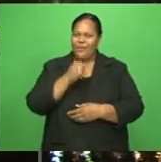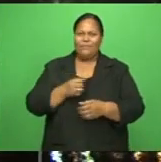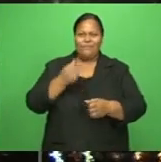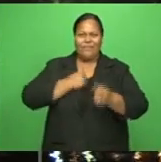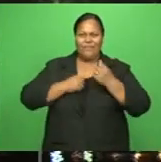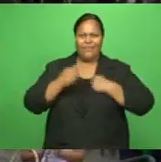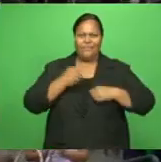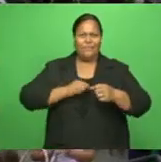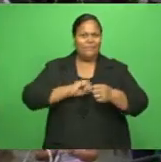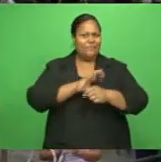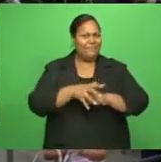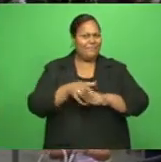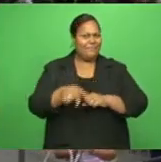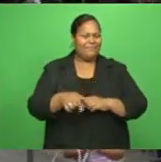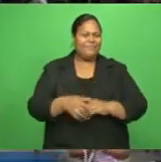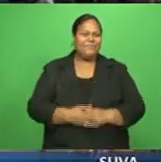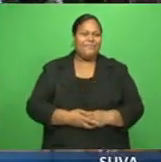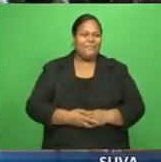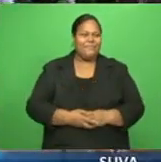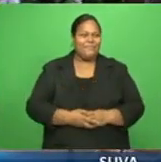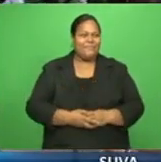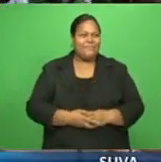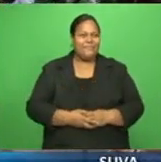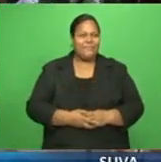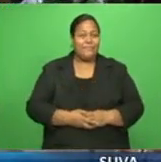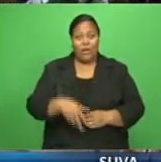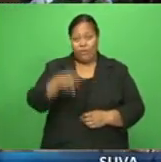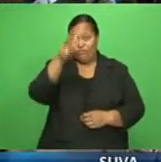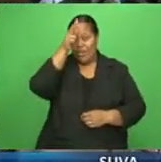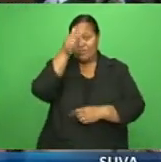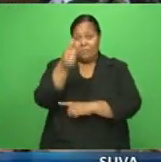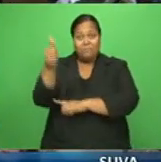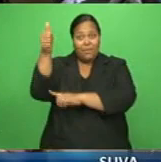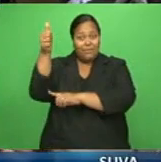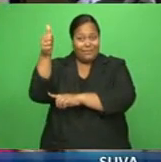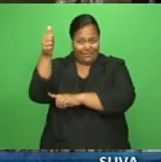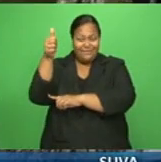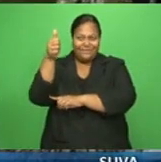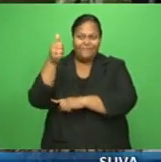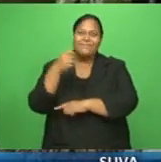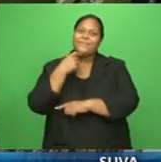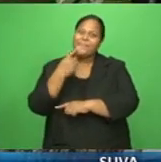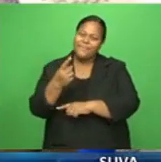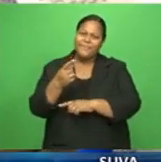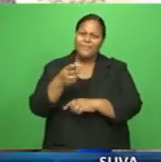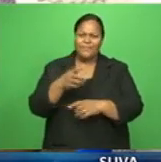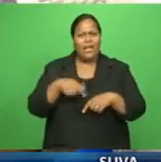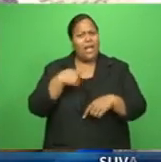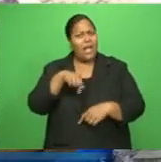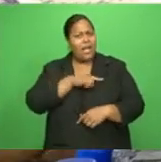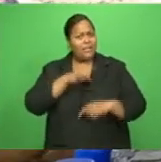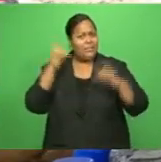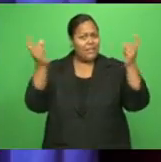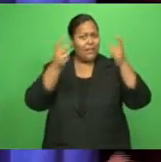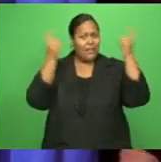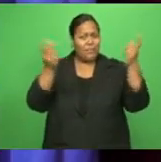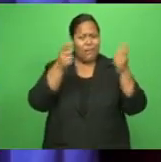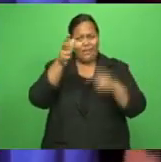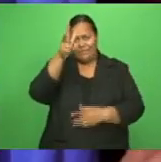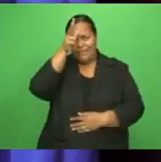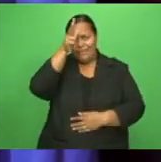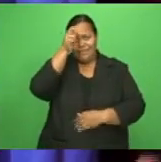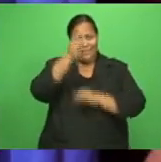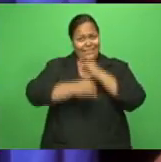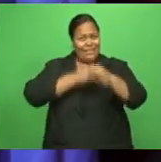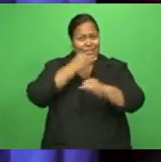COVID-19. The French ambassador says in celebrating the National Day of France, they want to help family-run businesses. To